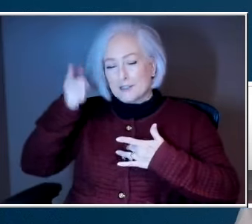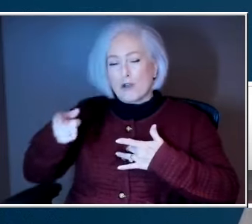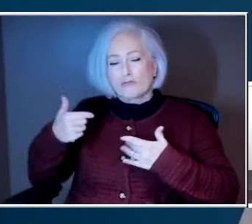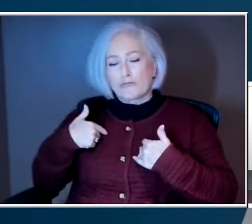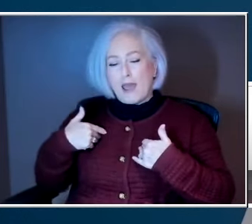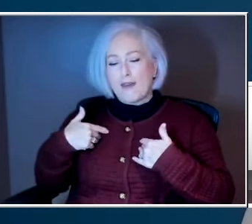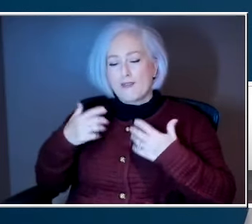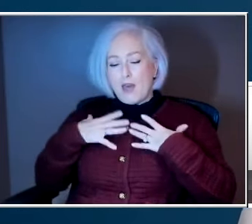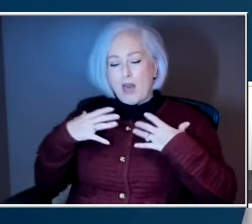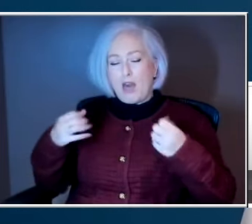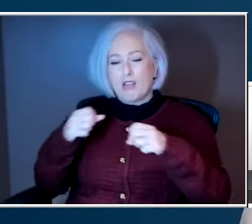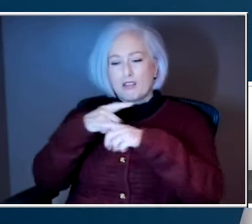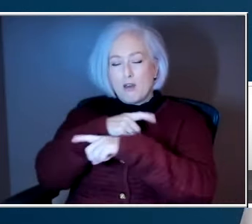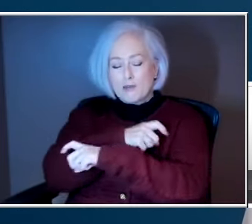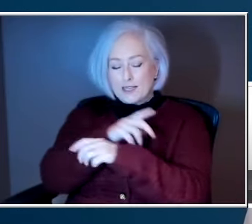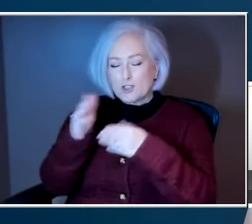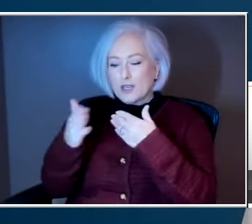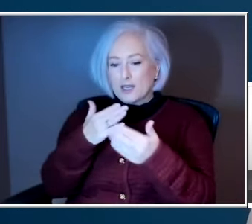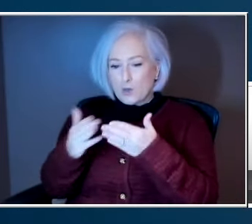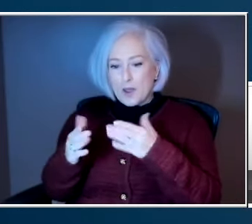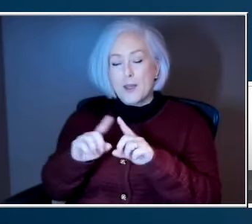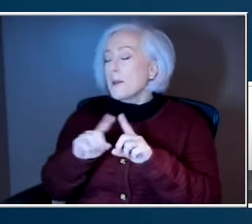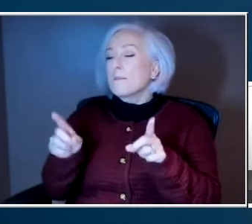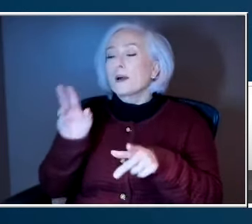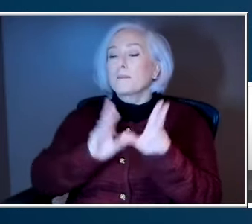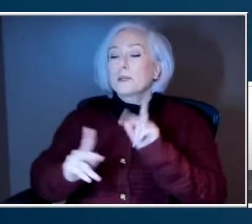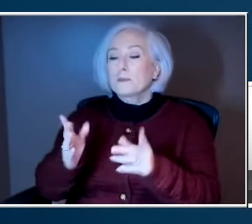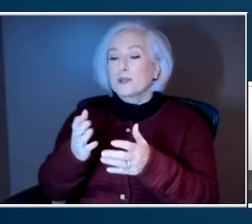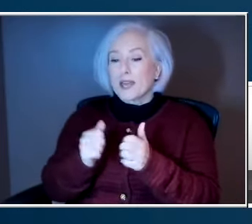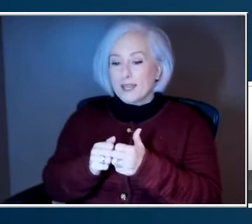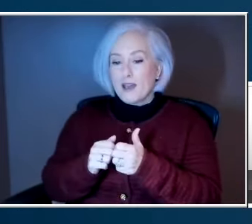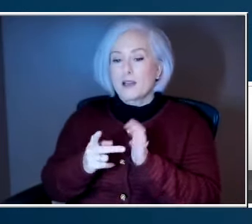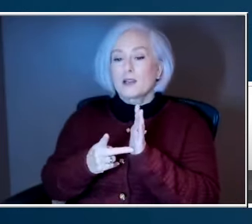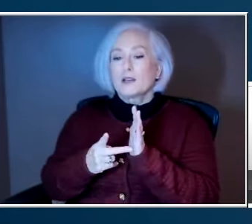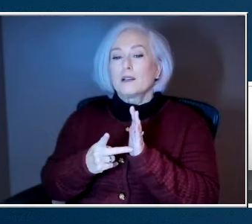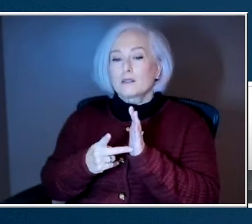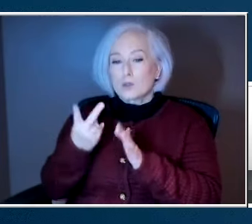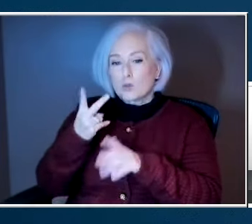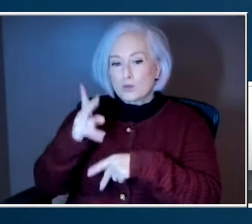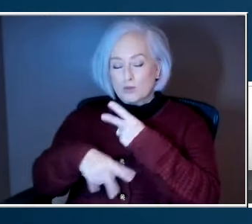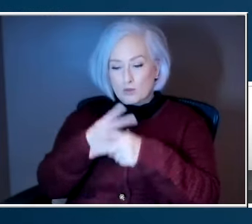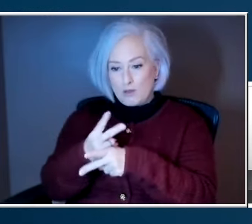did get that bivalent booster, as opposed to people who had just gotten the original monovalent